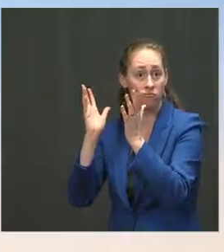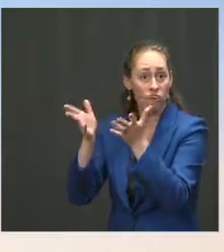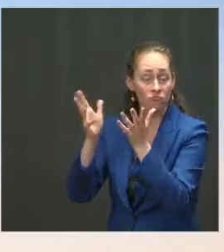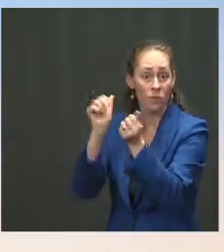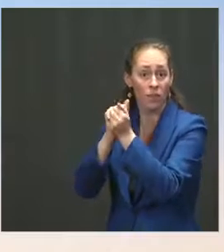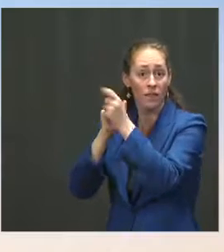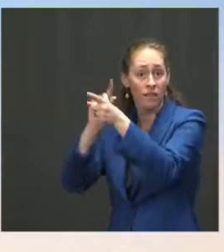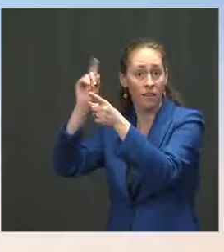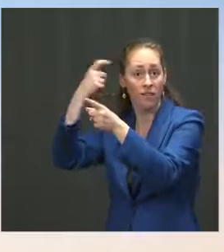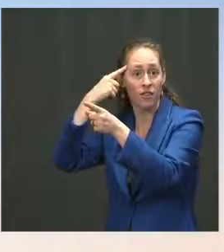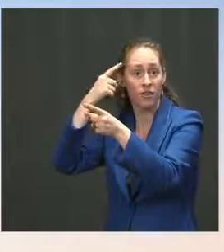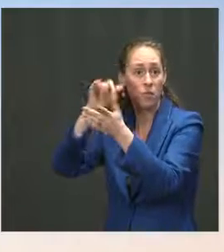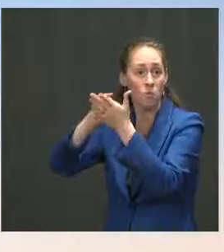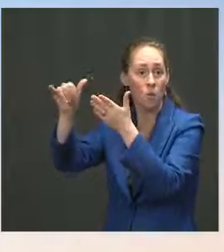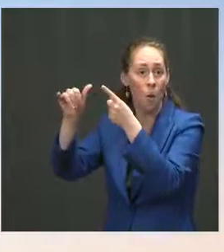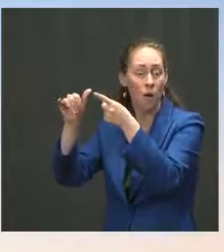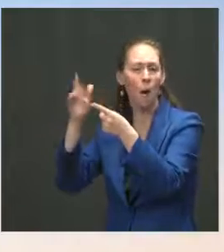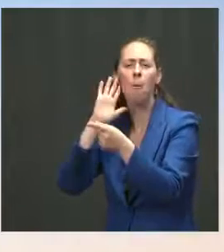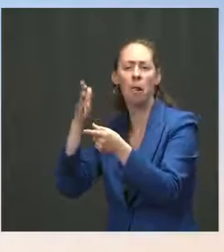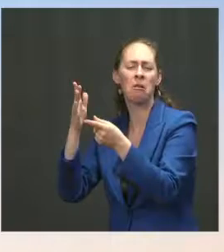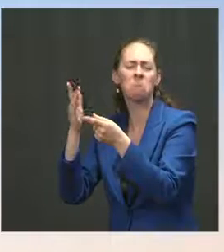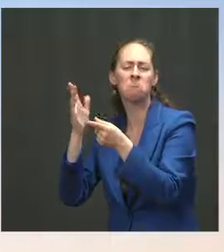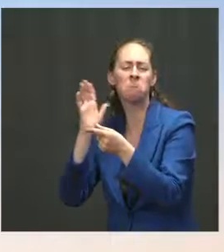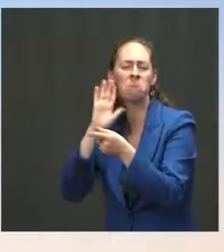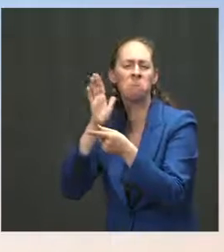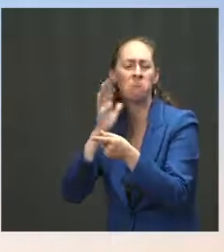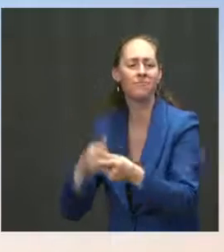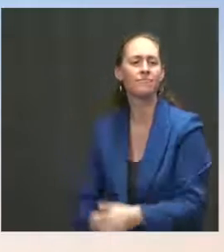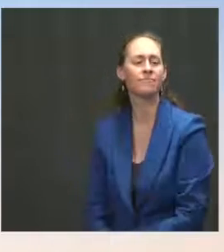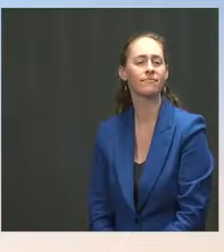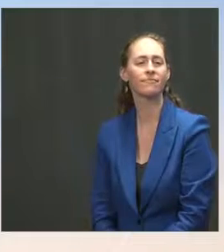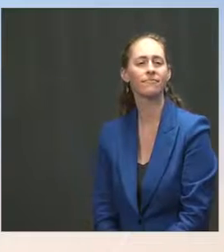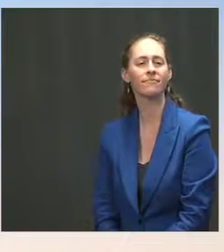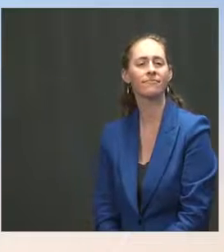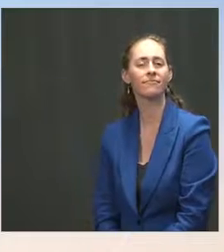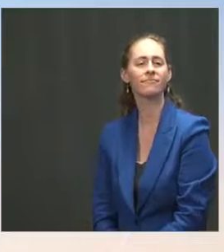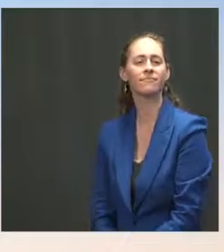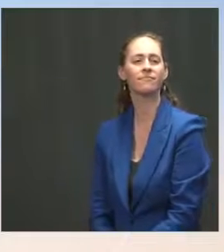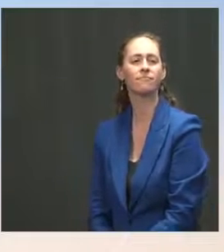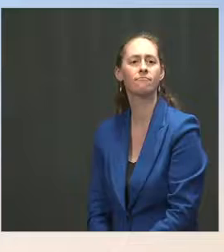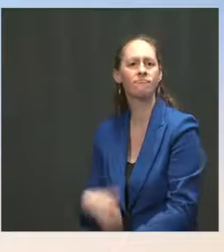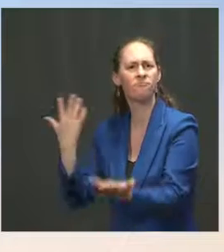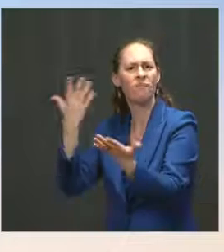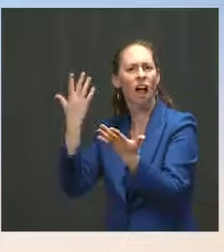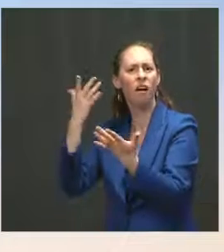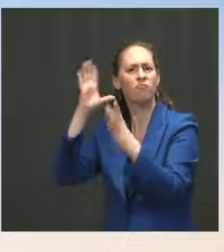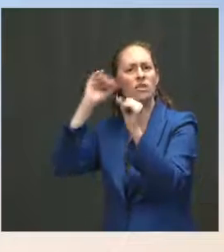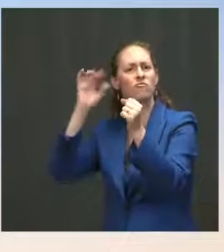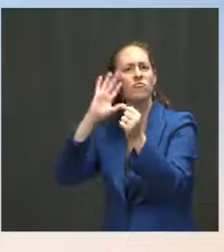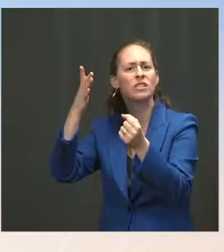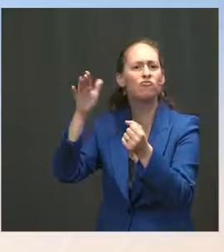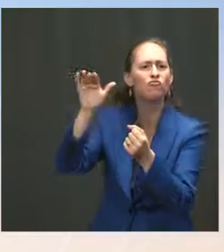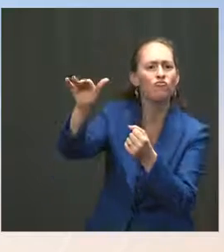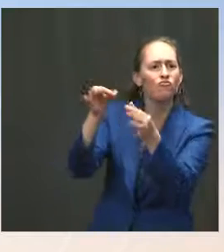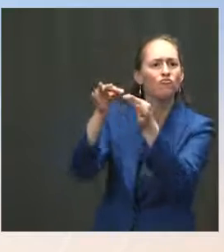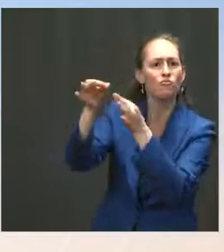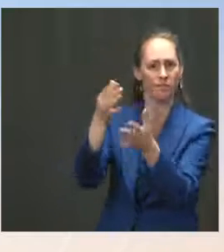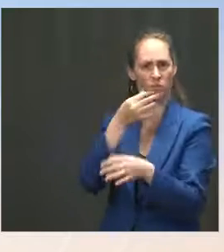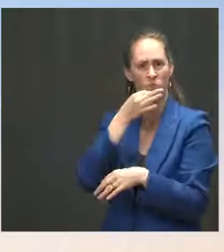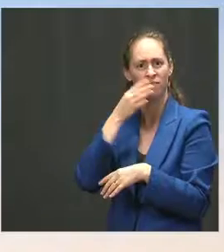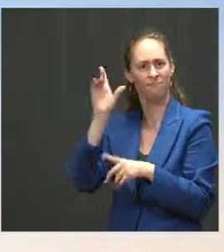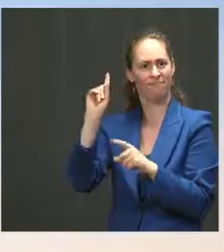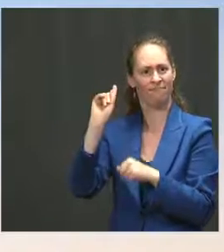that in the coming days. What message does he communicate? What message would he want to share publicly with the soon-to-be first female governor of the state of New